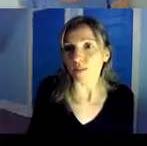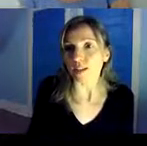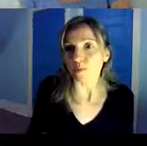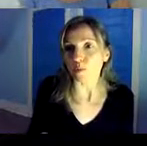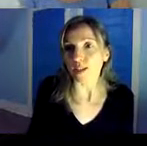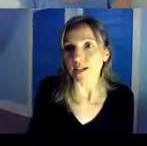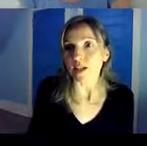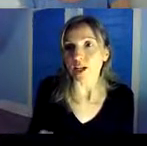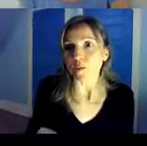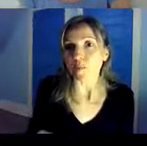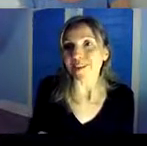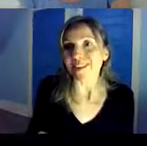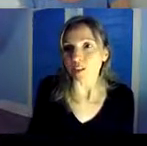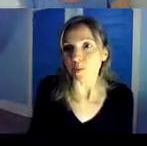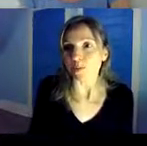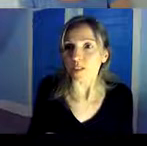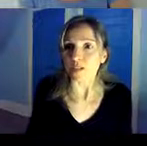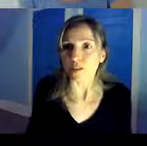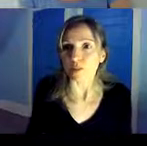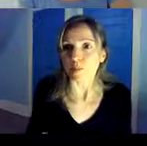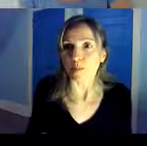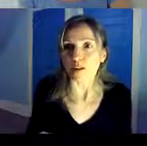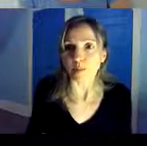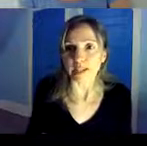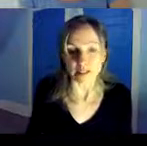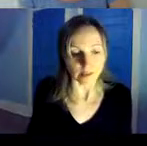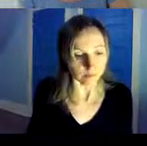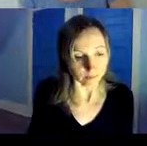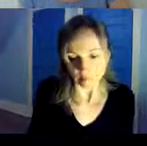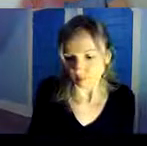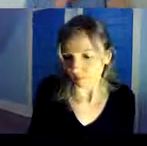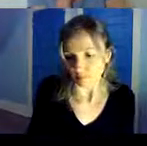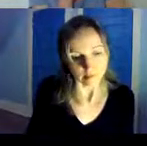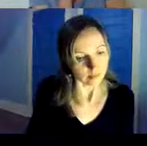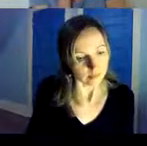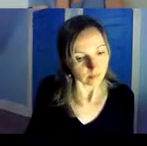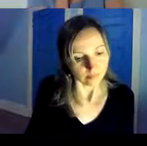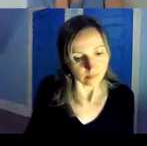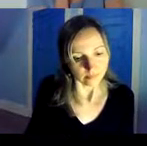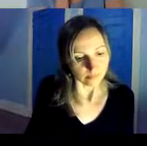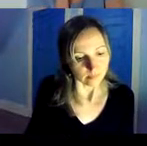to prevent it from spreading. Remember that it can spread up to 10 meters from a parent plant.